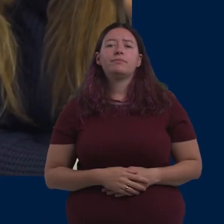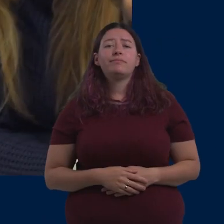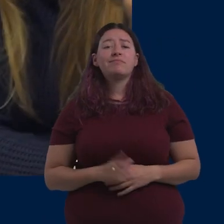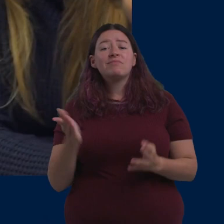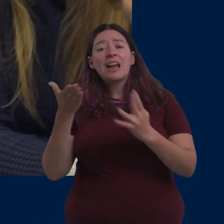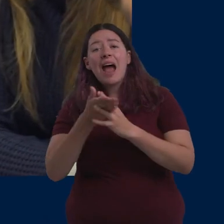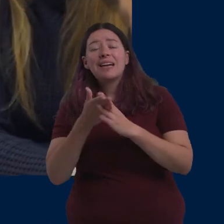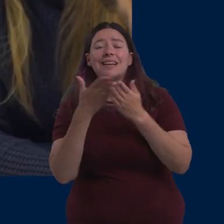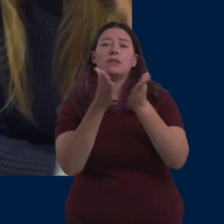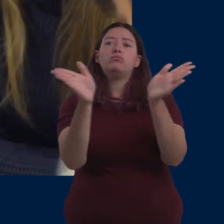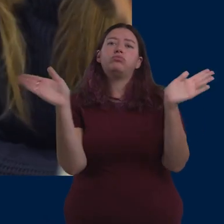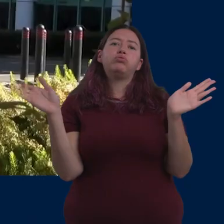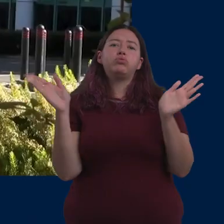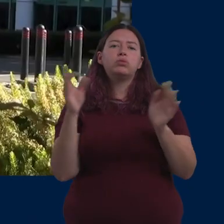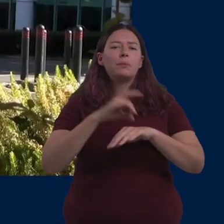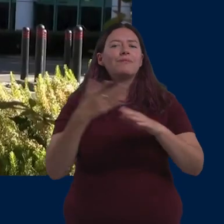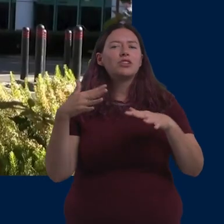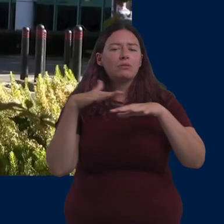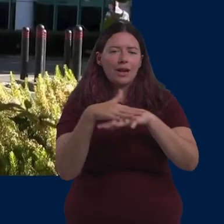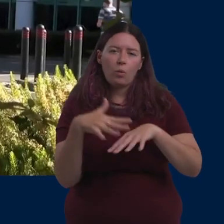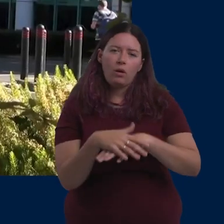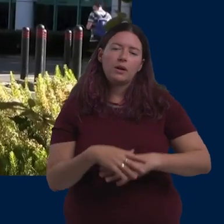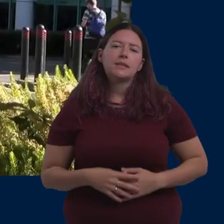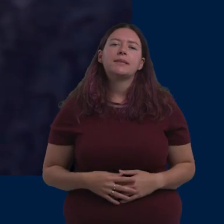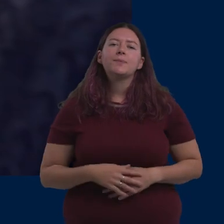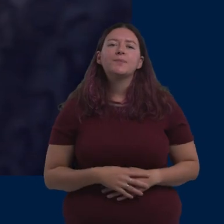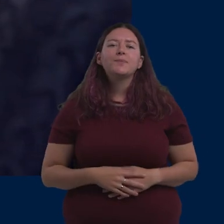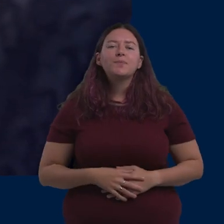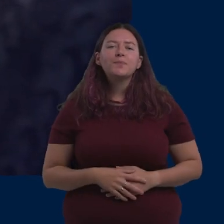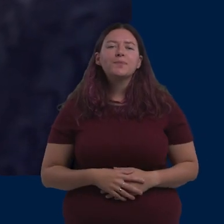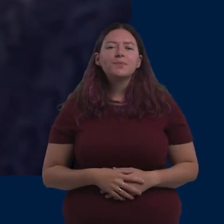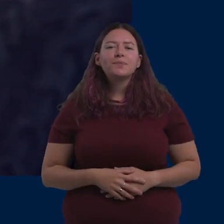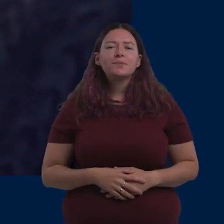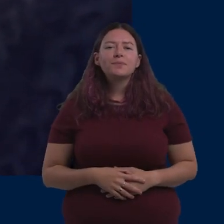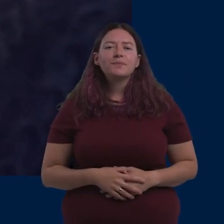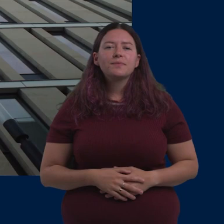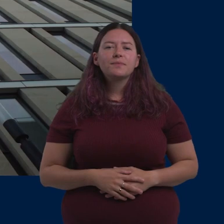education sector and access to wide professional networks.